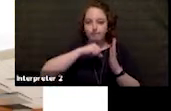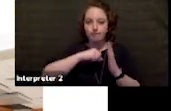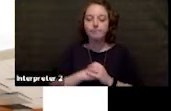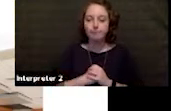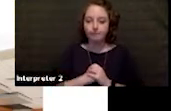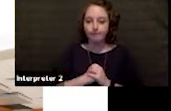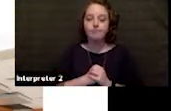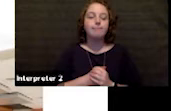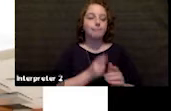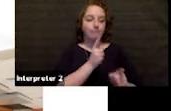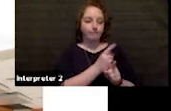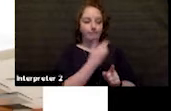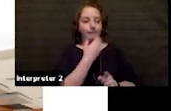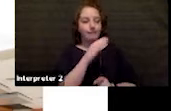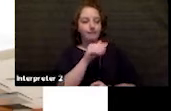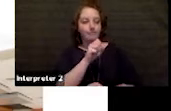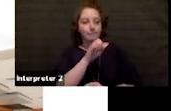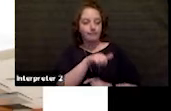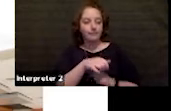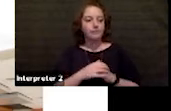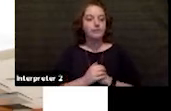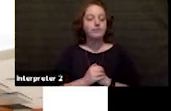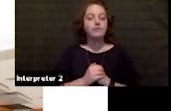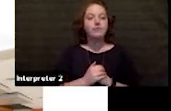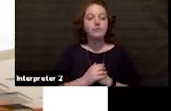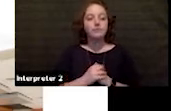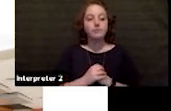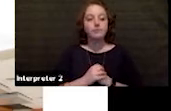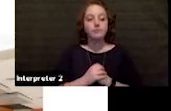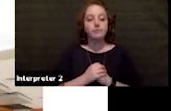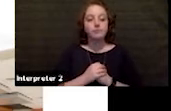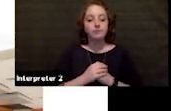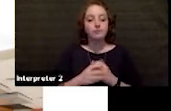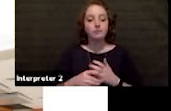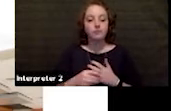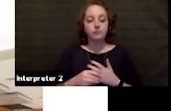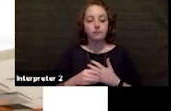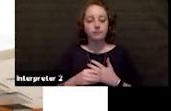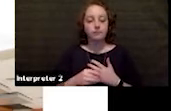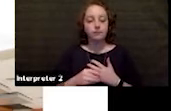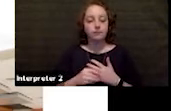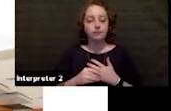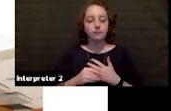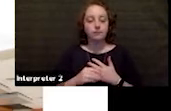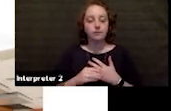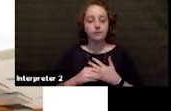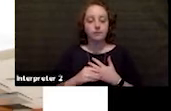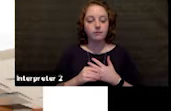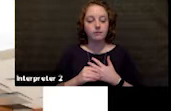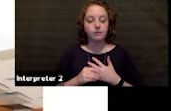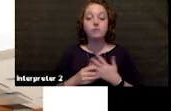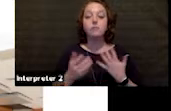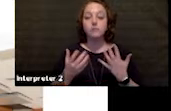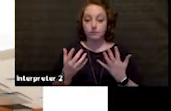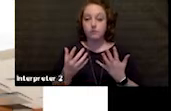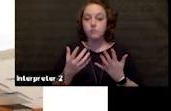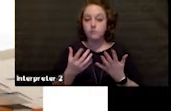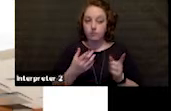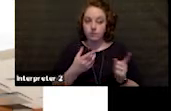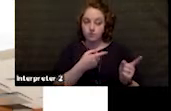And so as she mentioned, we're going to be looking at these costs, assuming the mid-range